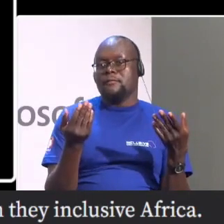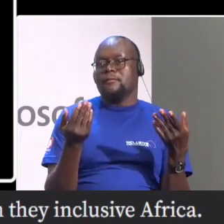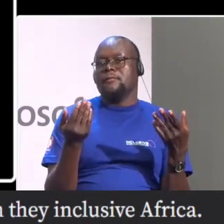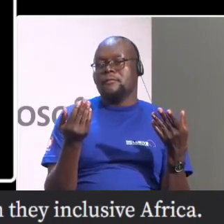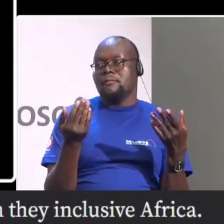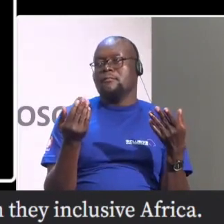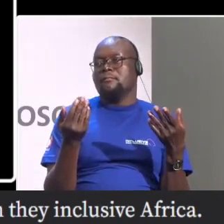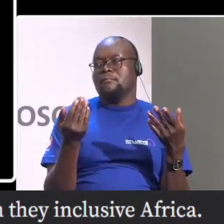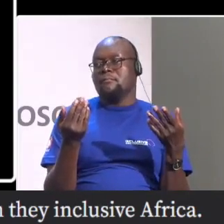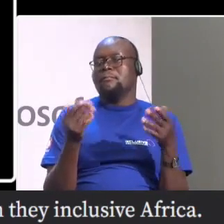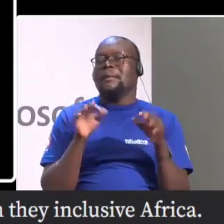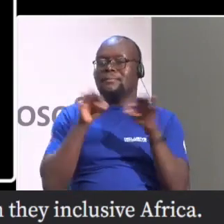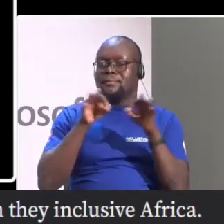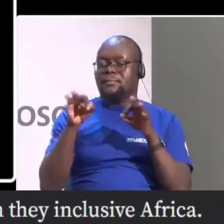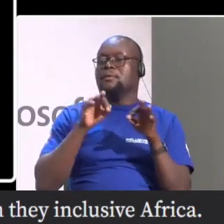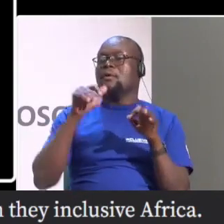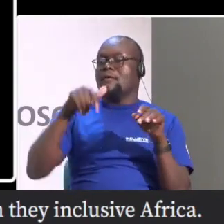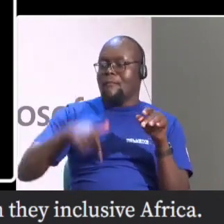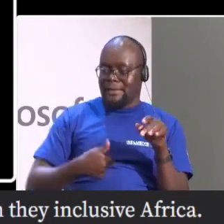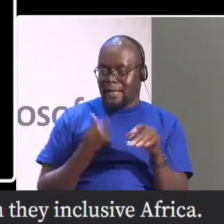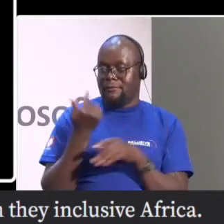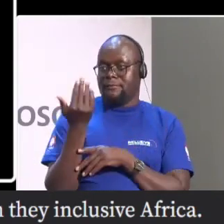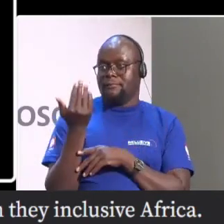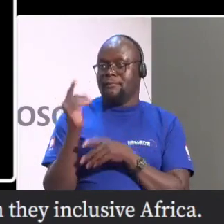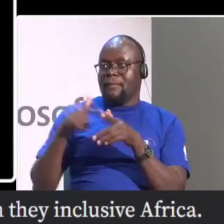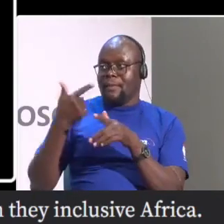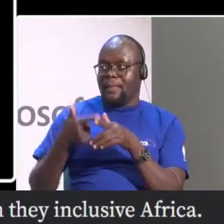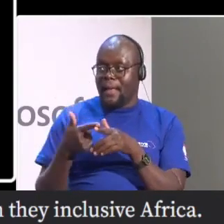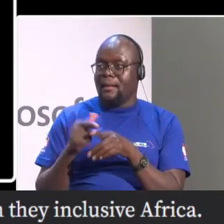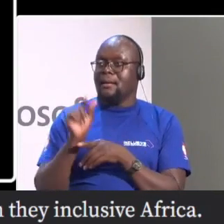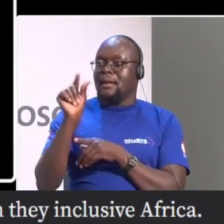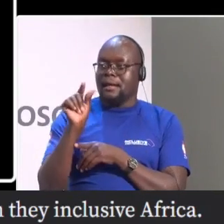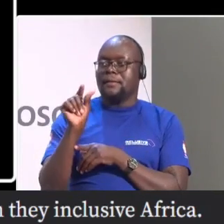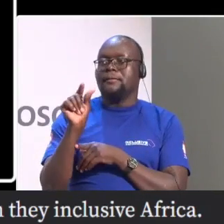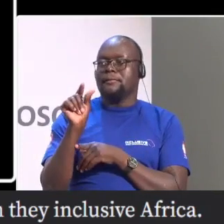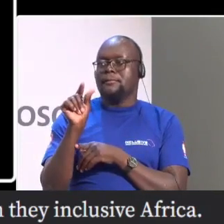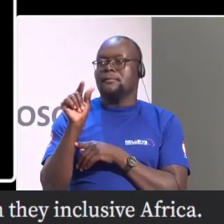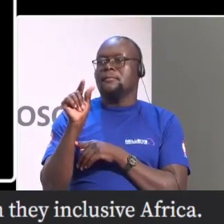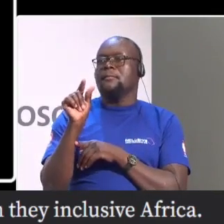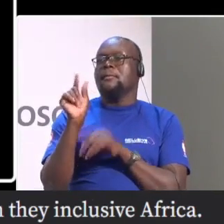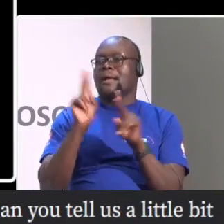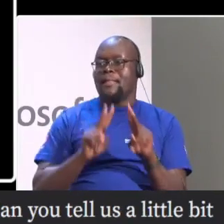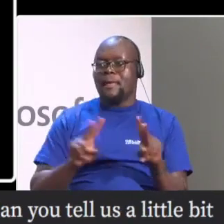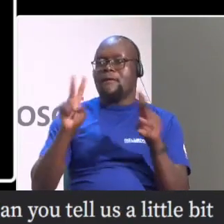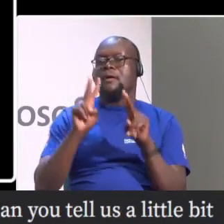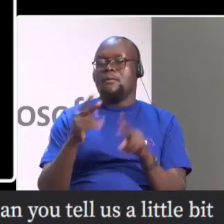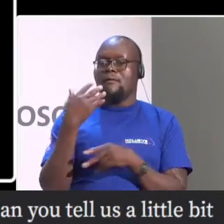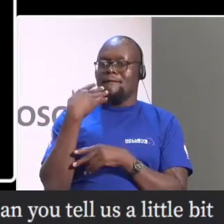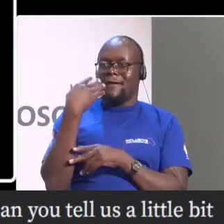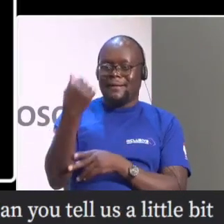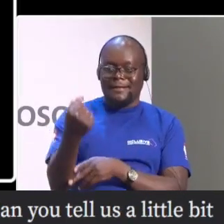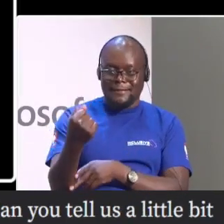audio description of myself, then a little intro into the Valuable